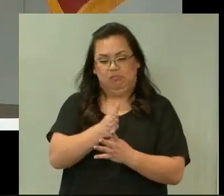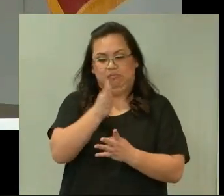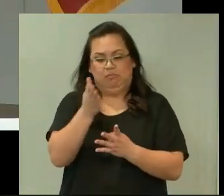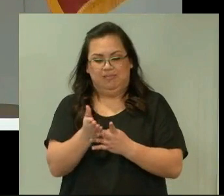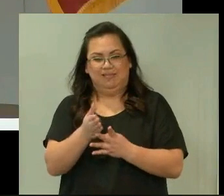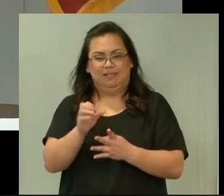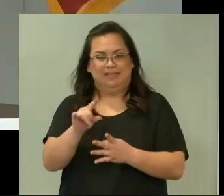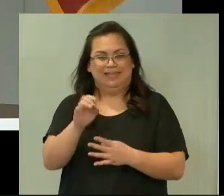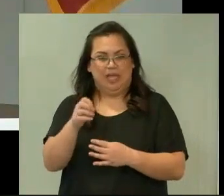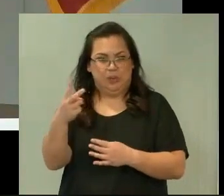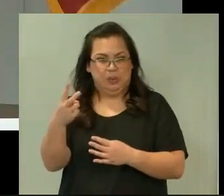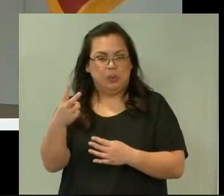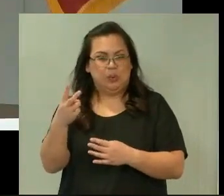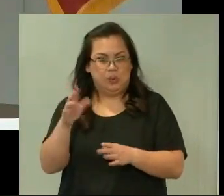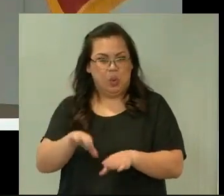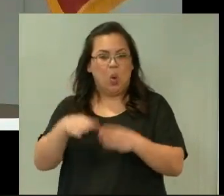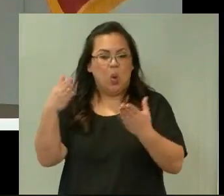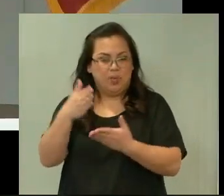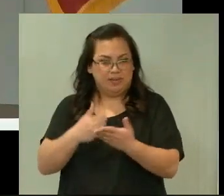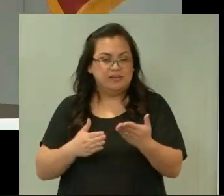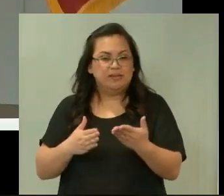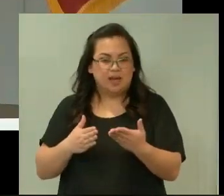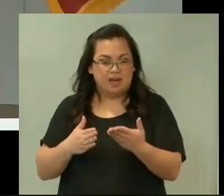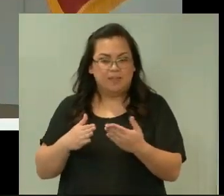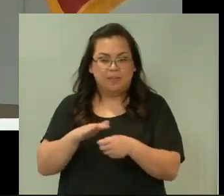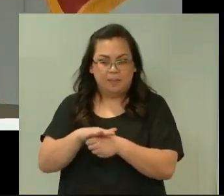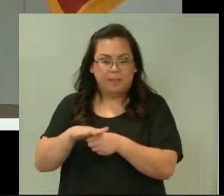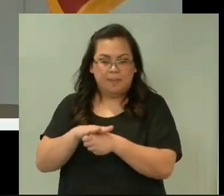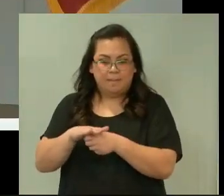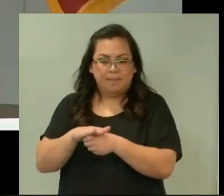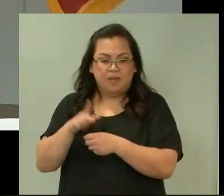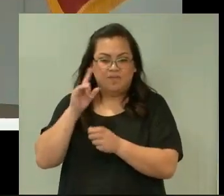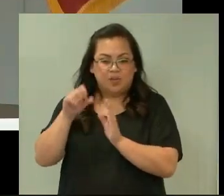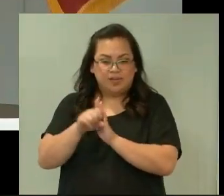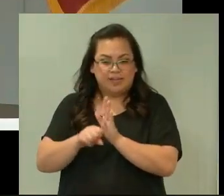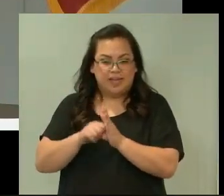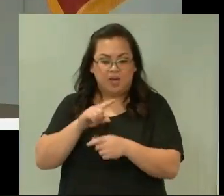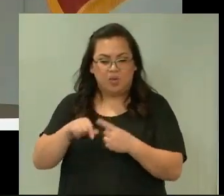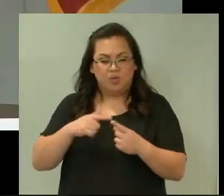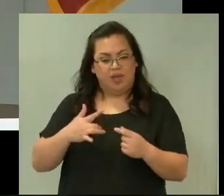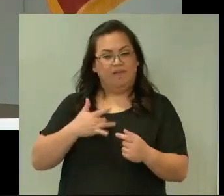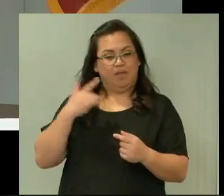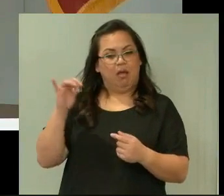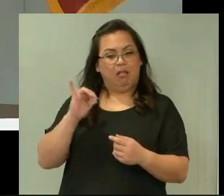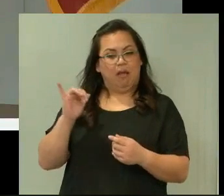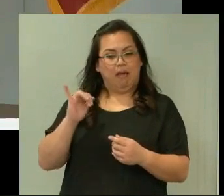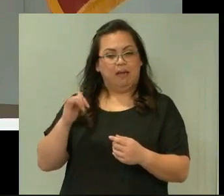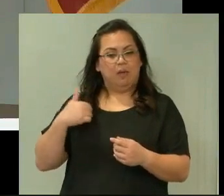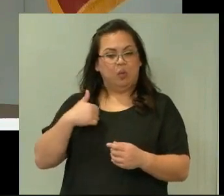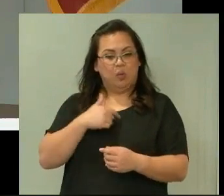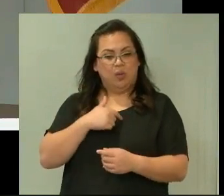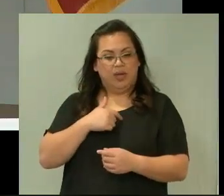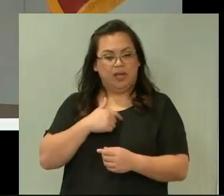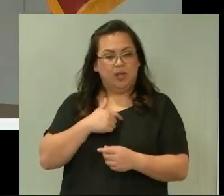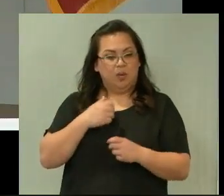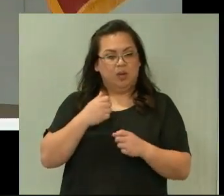reopened some of the areas of the state where we felt that we were prepared to do it based on the